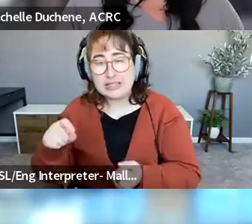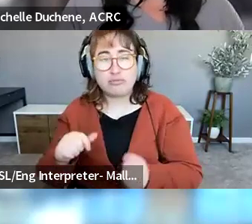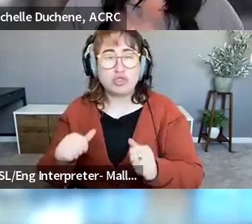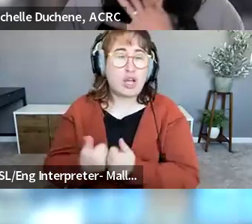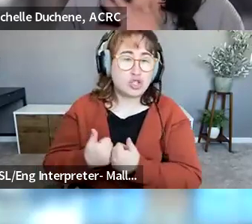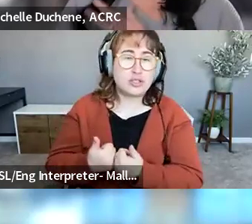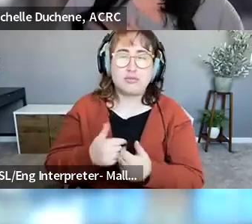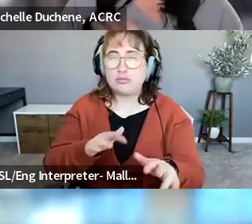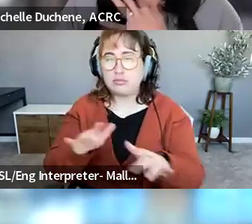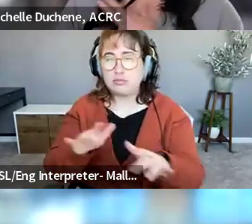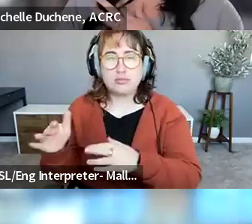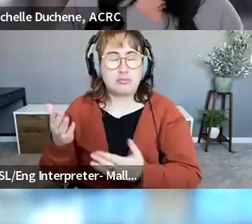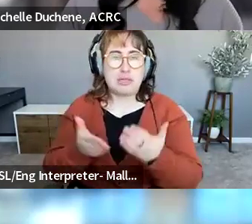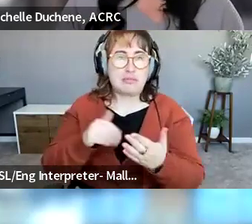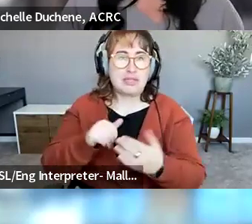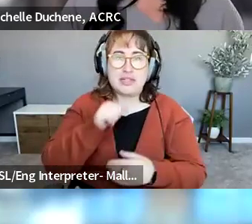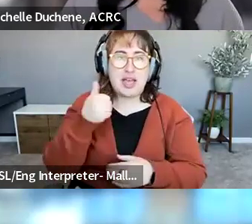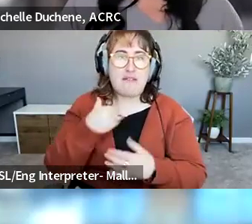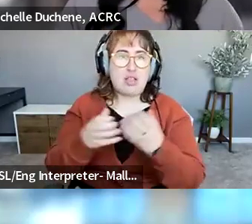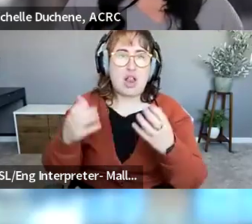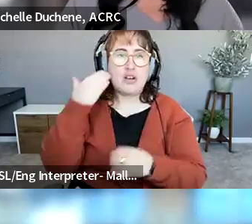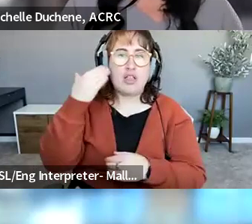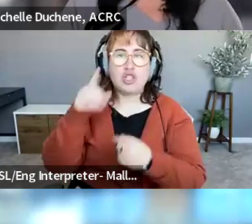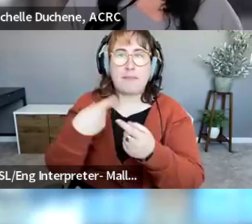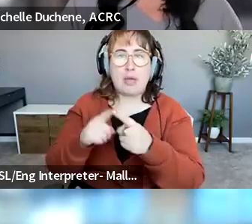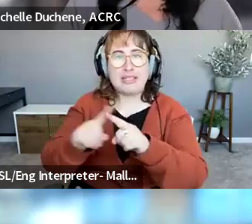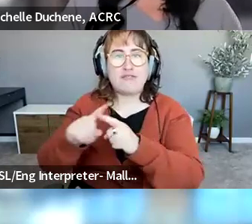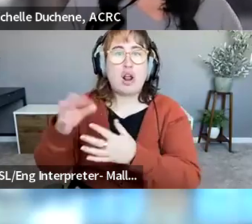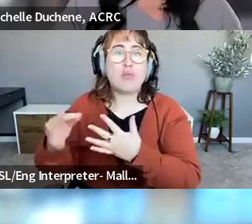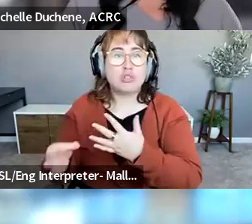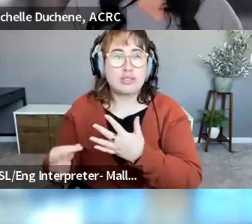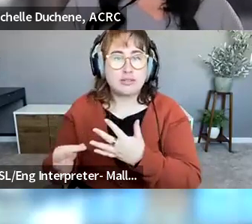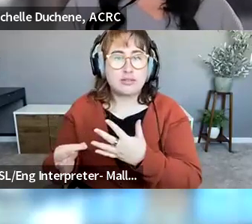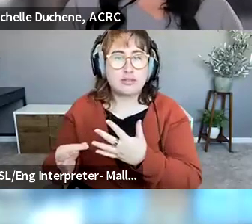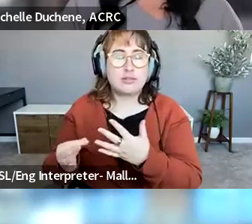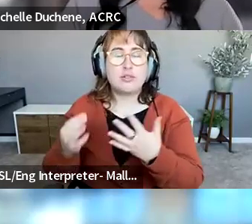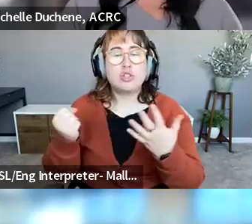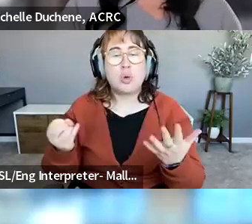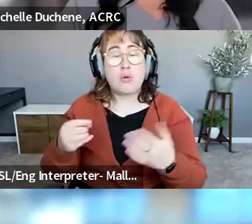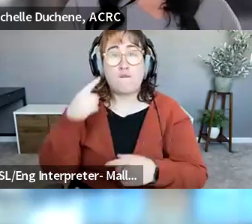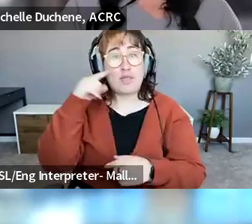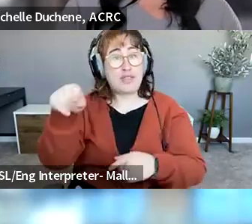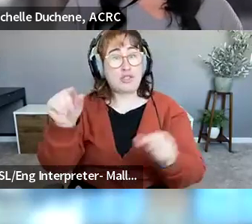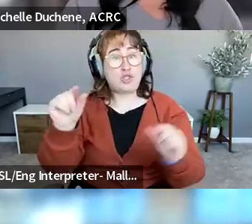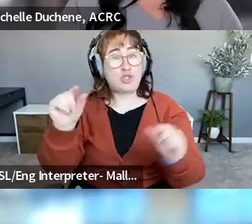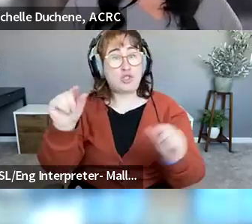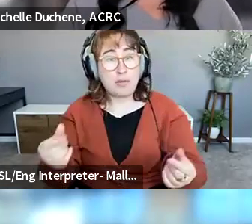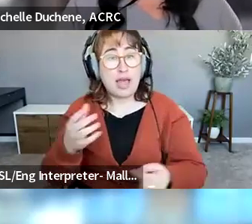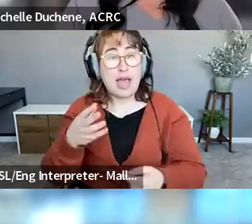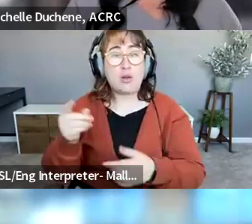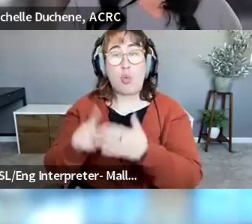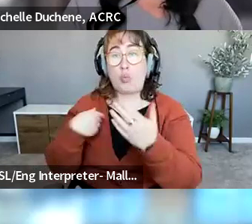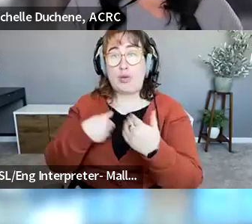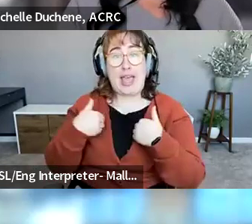challenges, there may not be as much knowledge about the range of different options. And so just for this group and like what we have